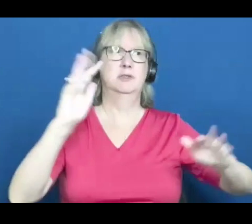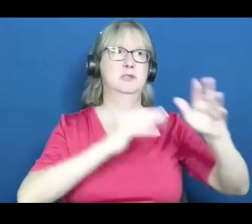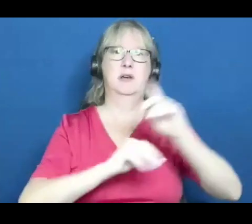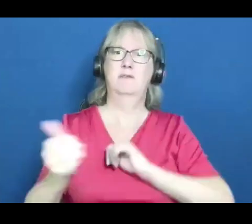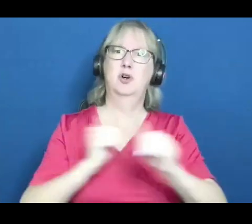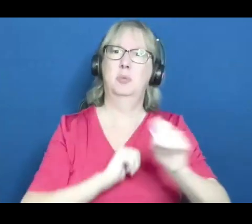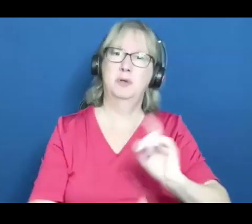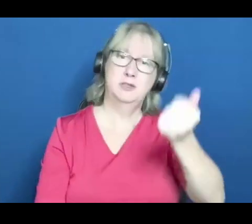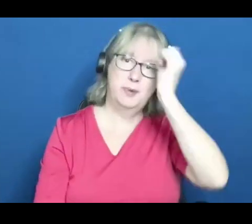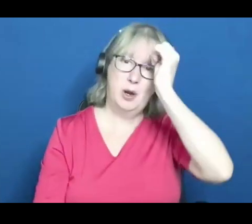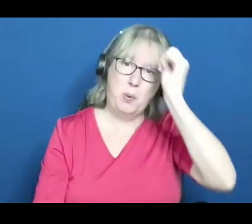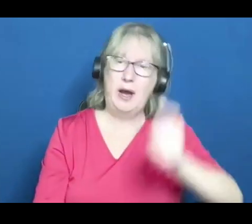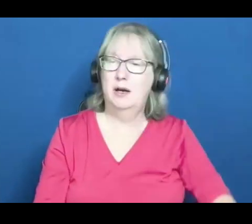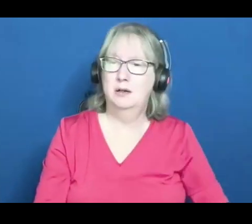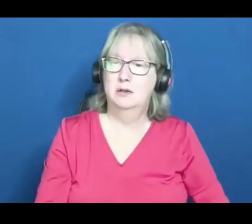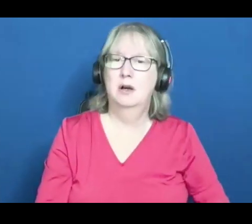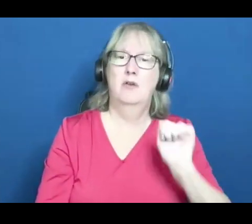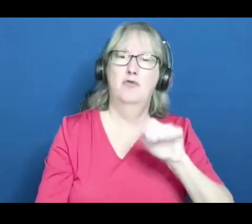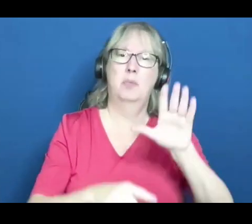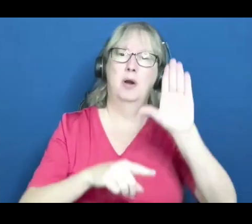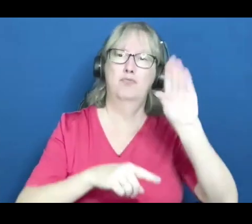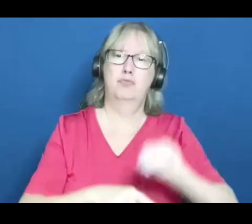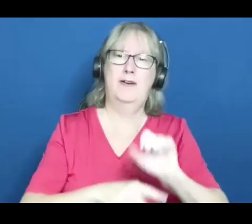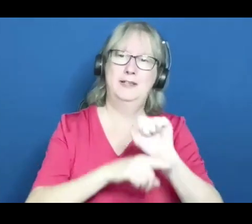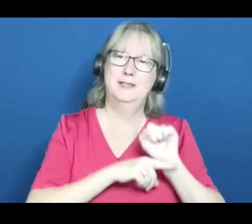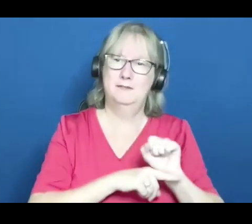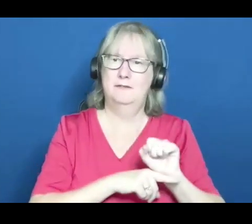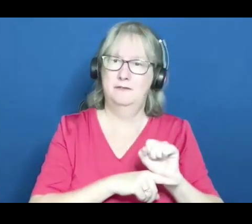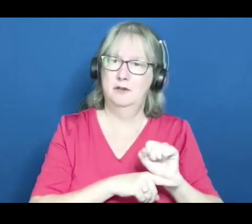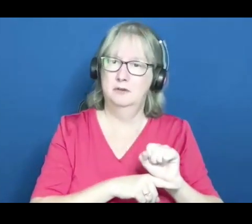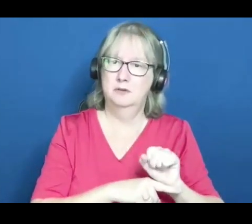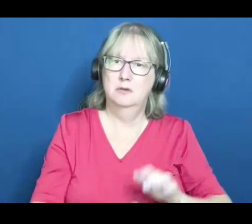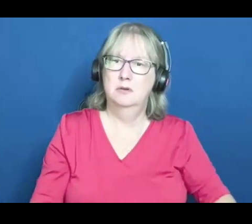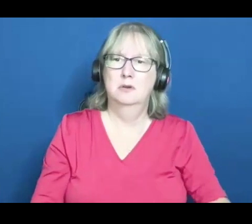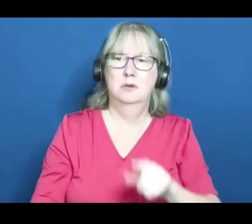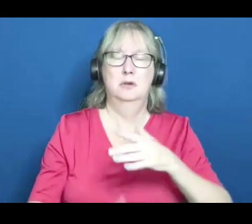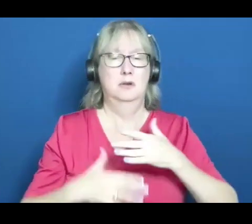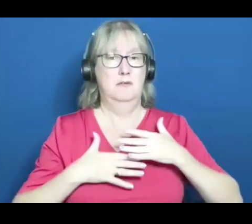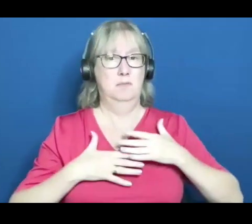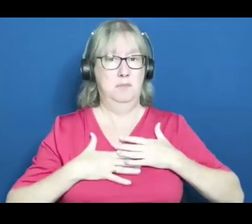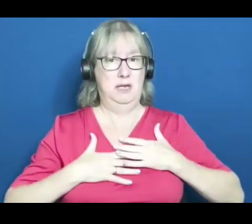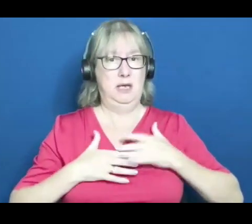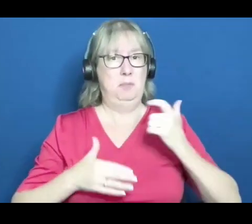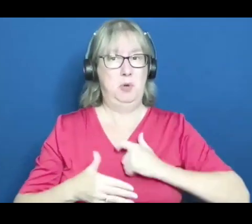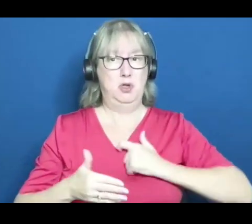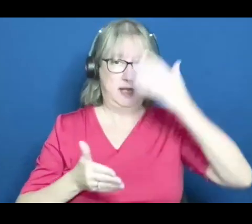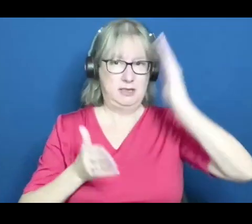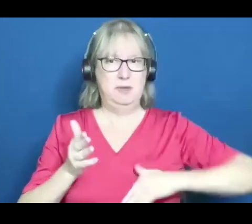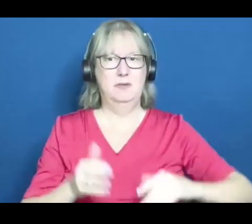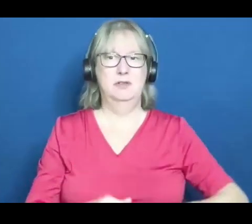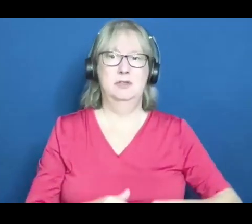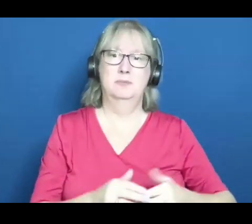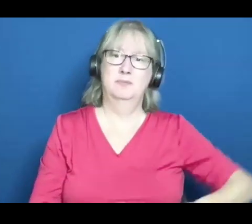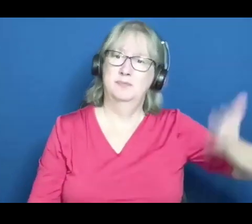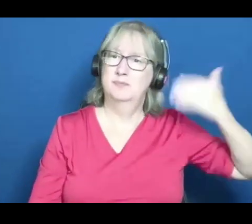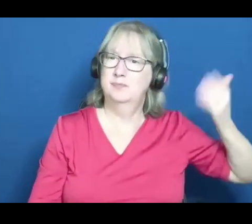to be aware of from a preventative measure. I think from my personal experience, but working in a